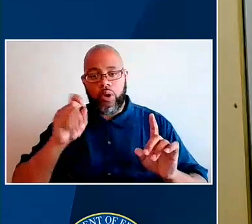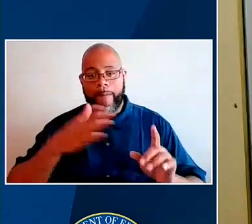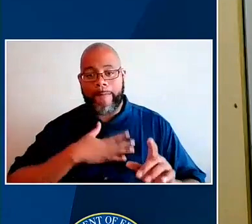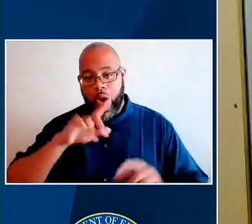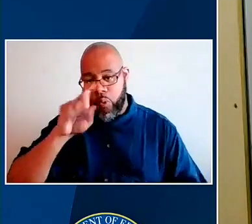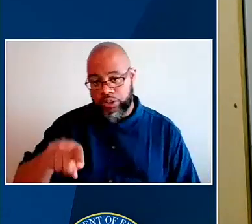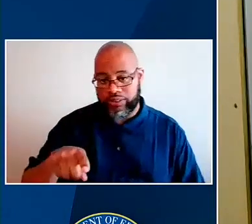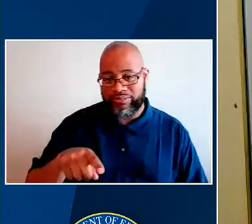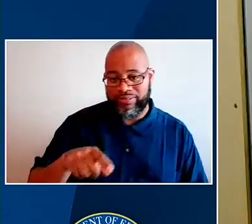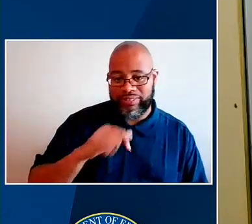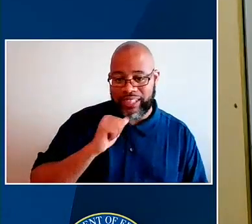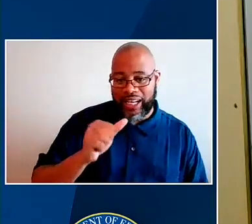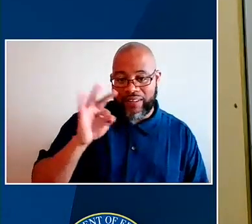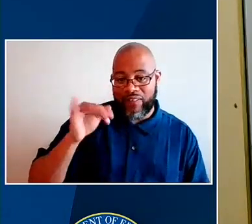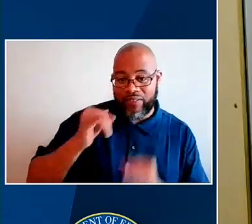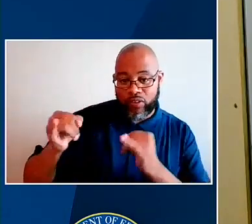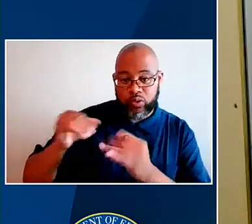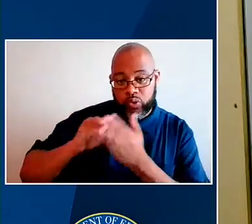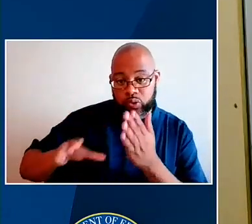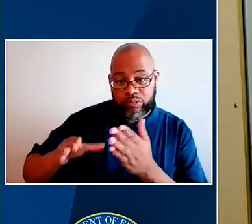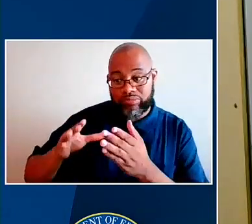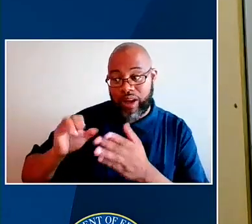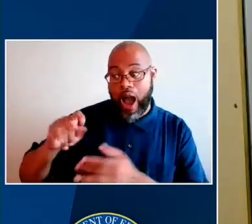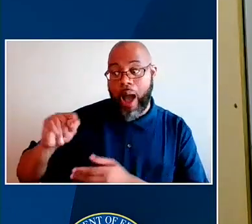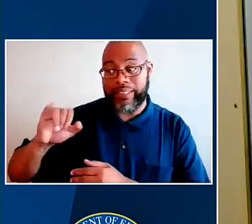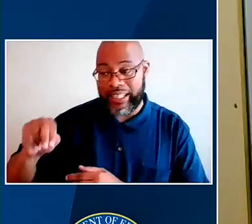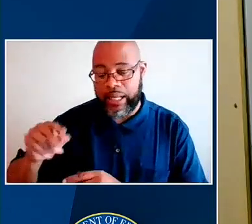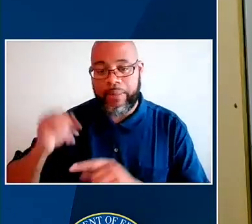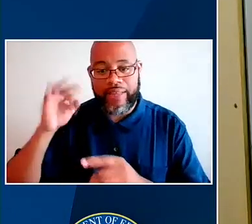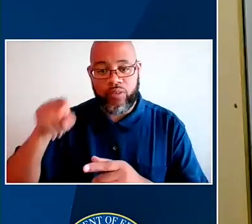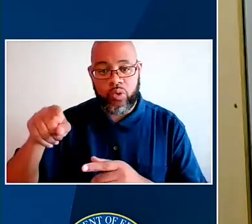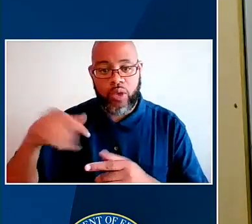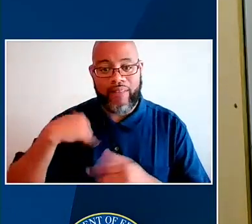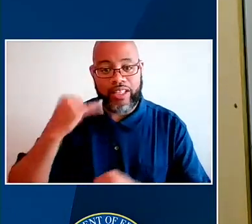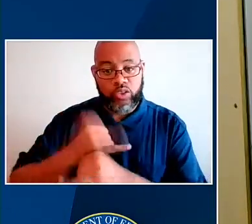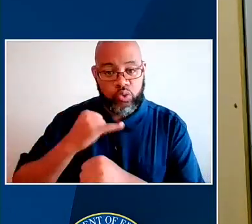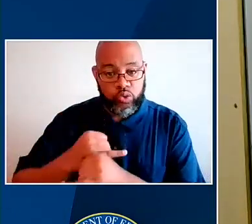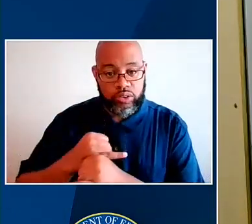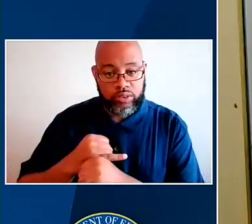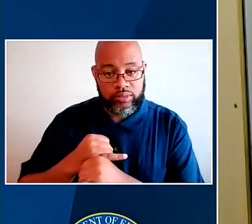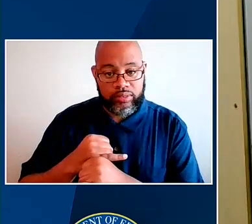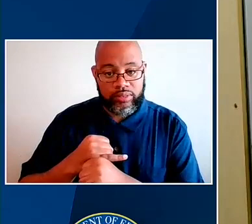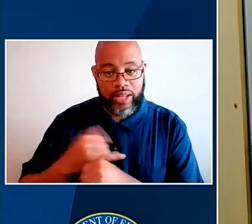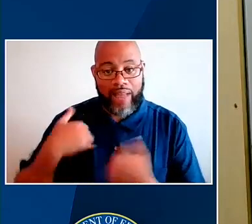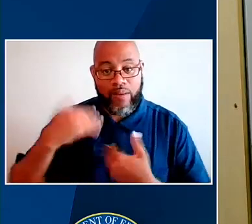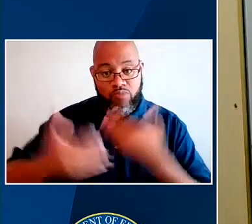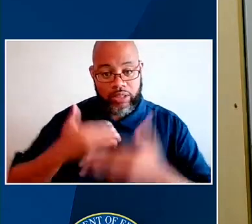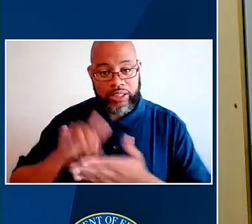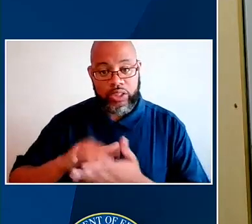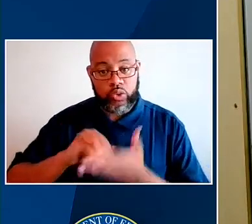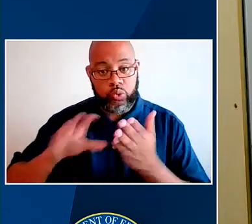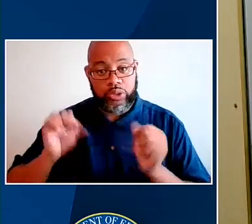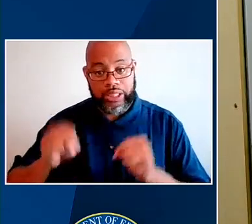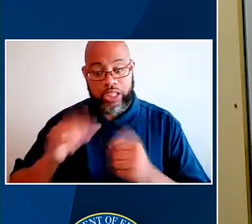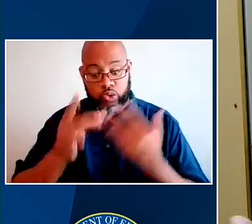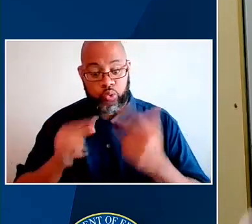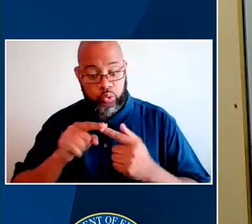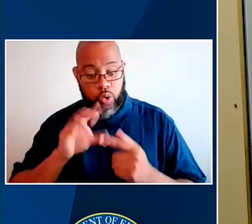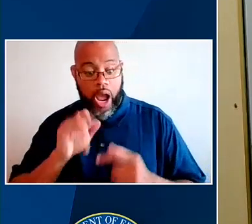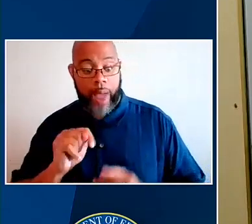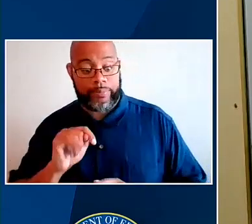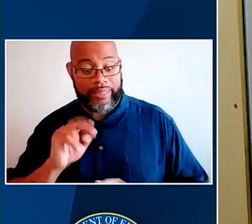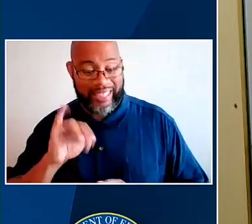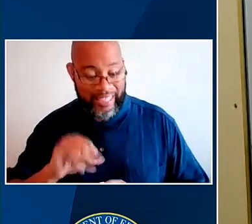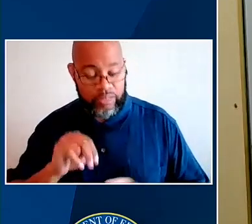question was not if an individual student opts in. My question was, if you have an institution, have a process where a student can choose to opt in, have we